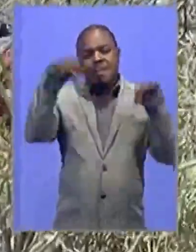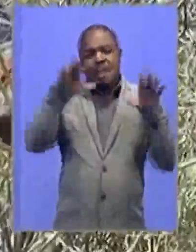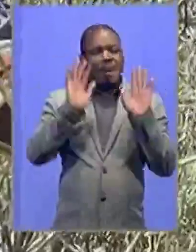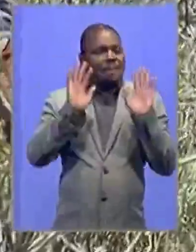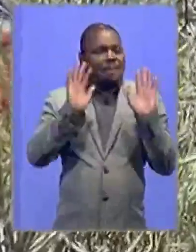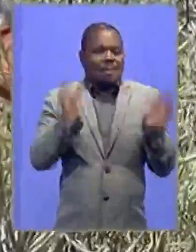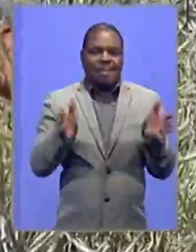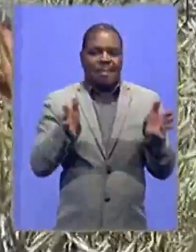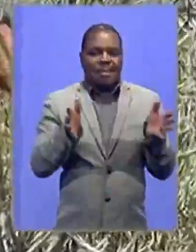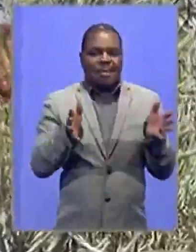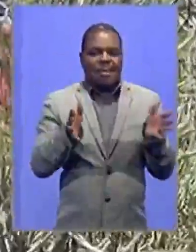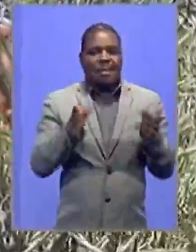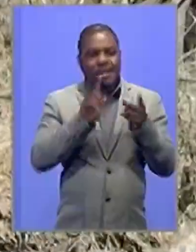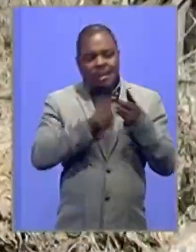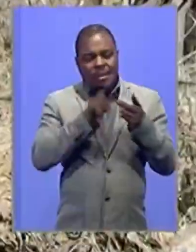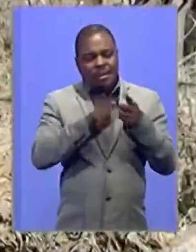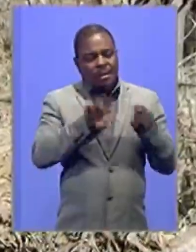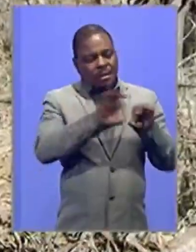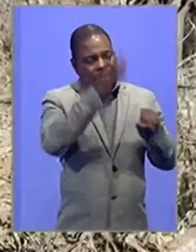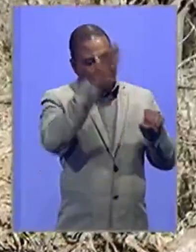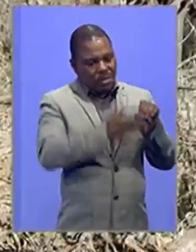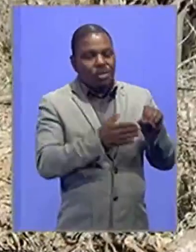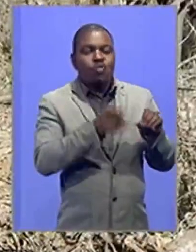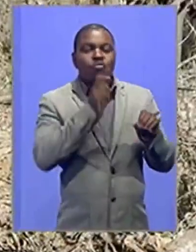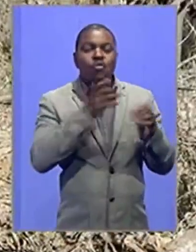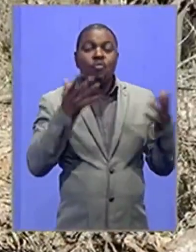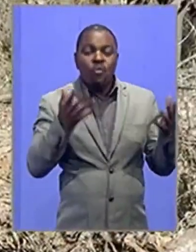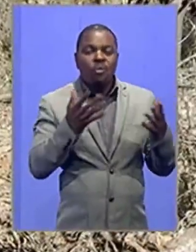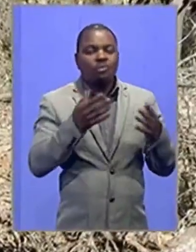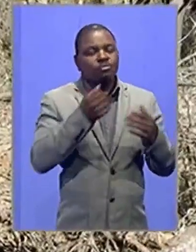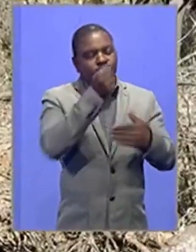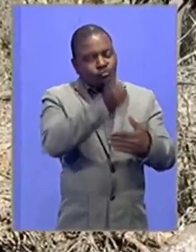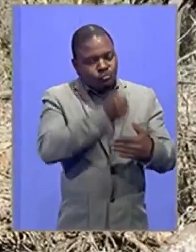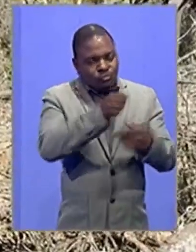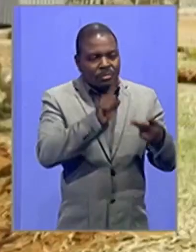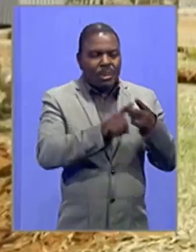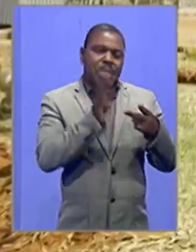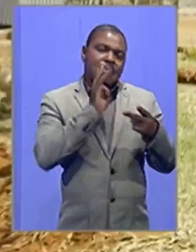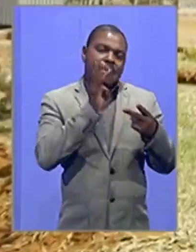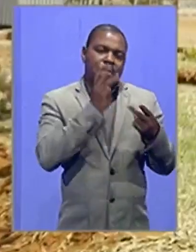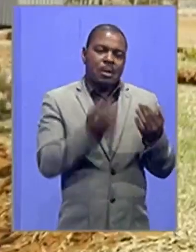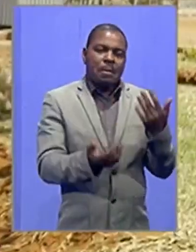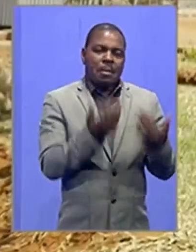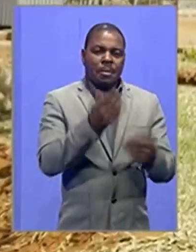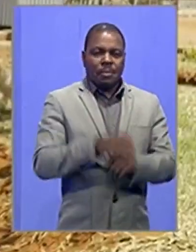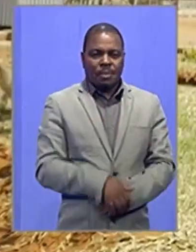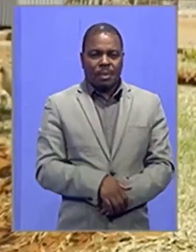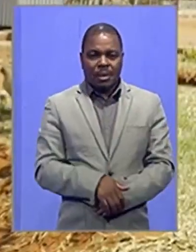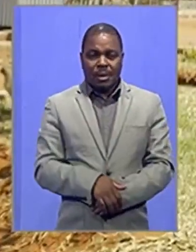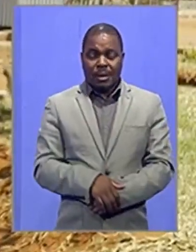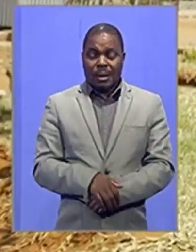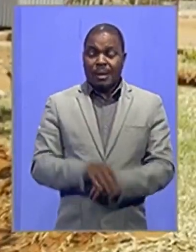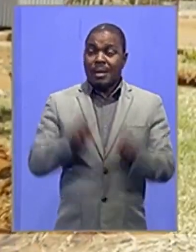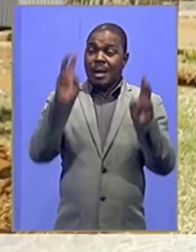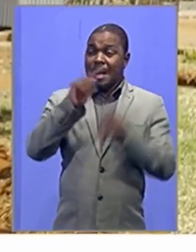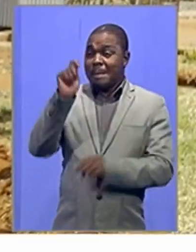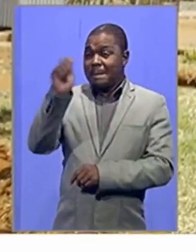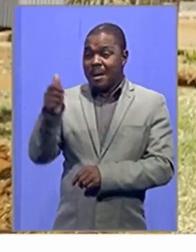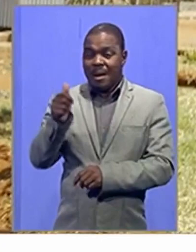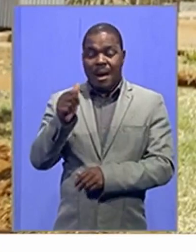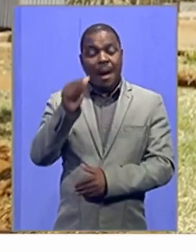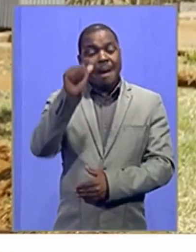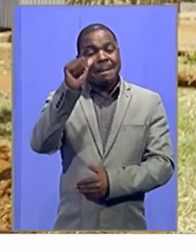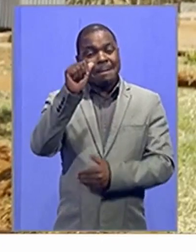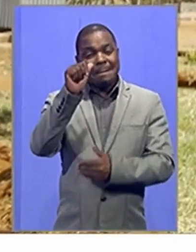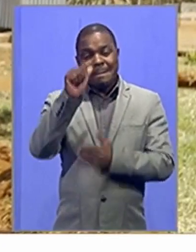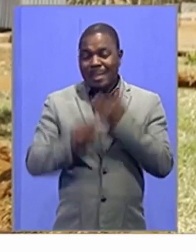mabone e fela ba lebanwa ke dikgong ge ba swanetše go apea le go ruthetša metsi ga o kgonne go fetša kgwedi gonne le re